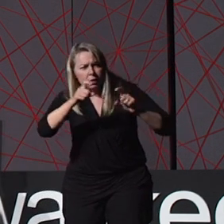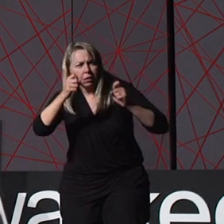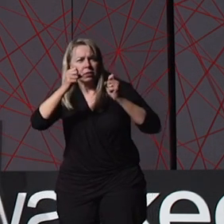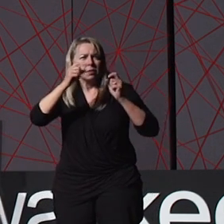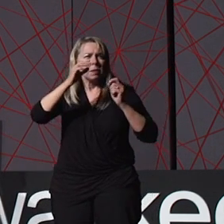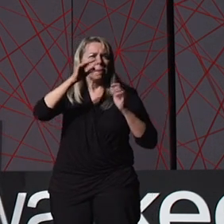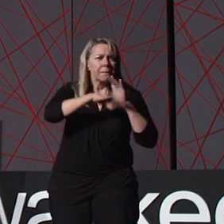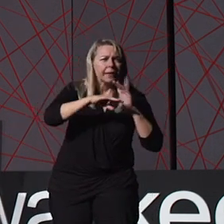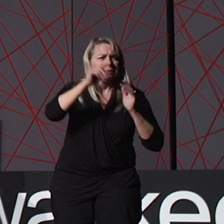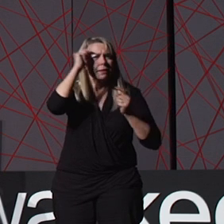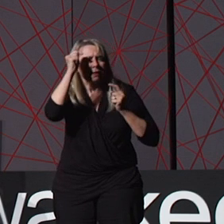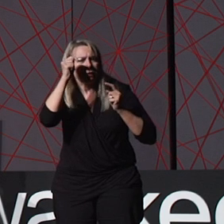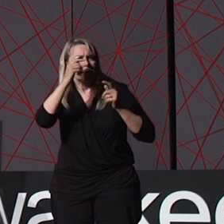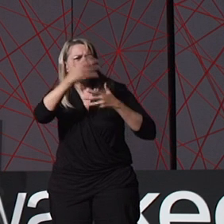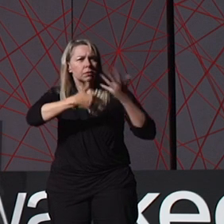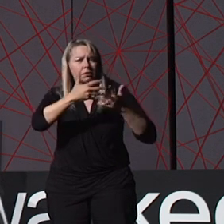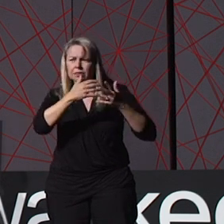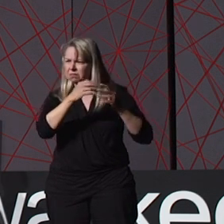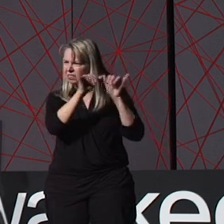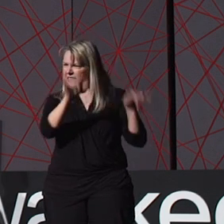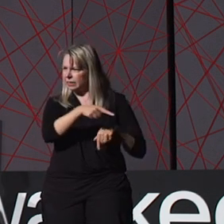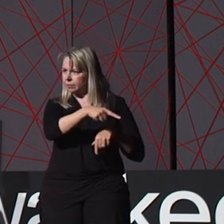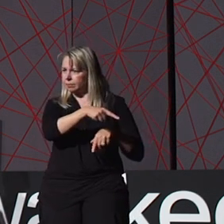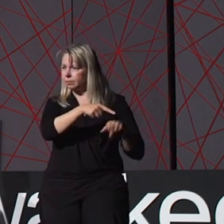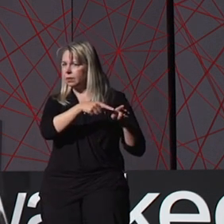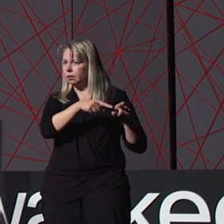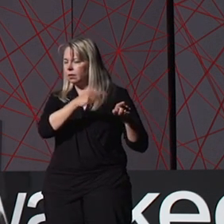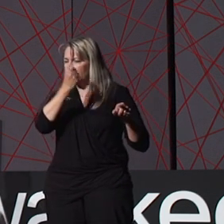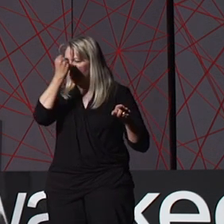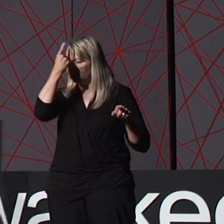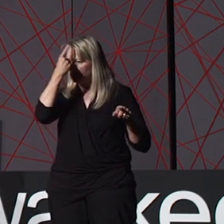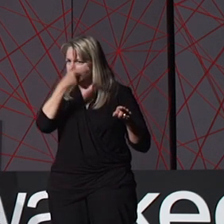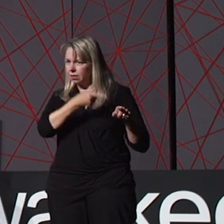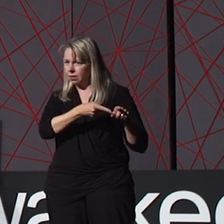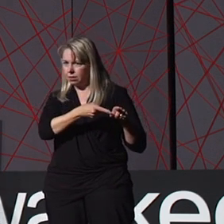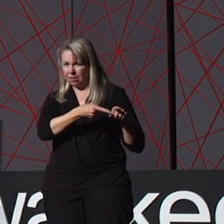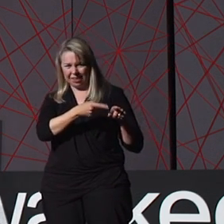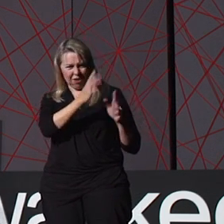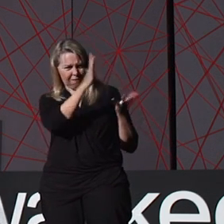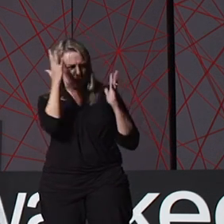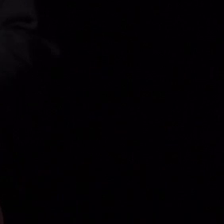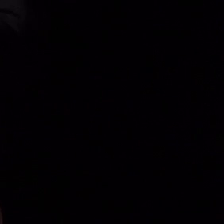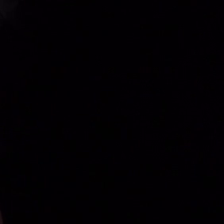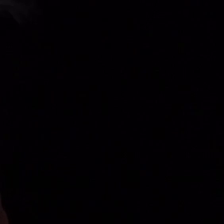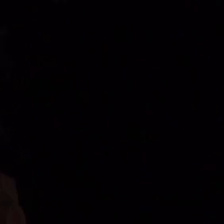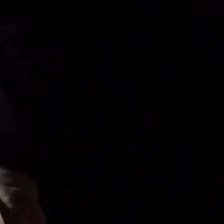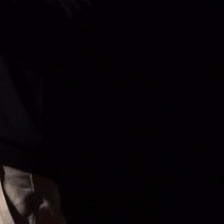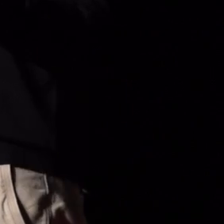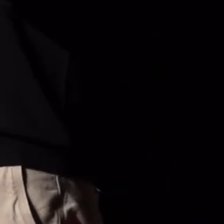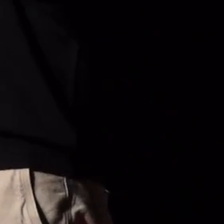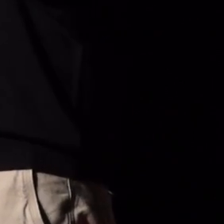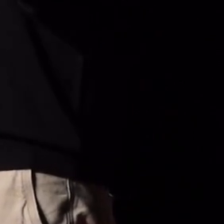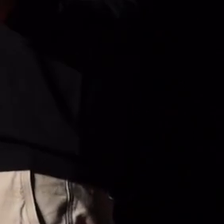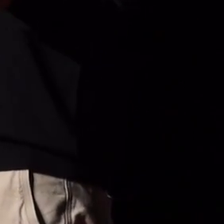basic theories in these ecosystems, we started to notice that the forests were actually changing. And as we were collecting